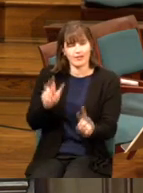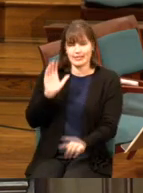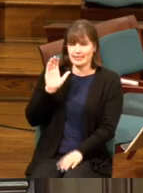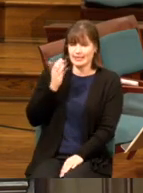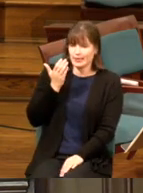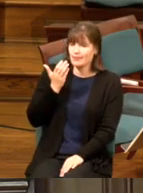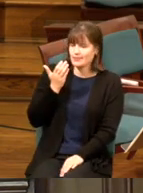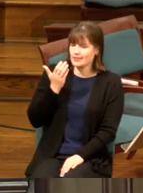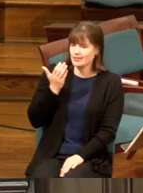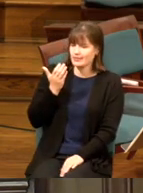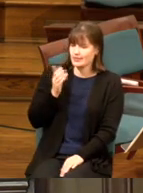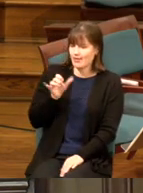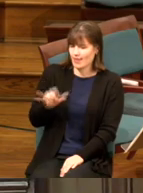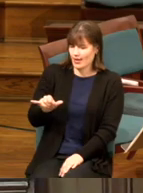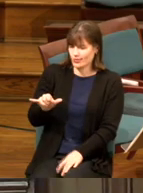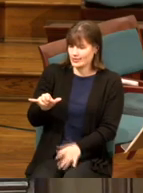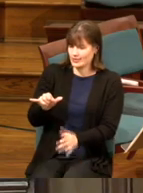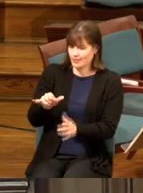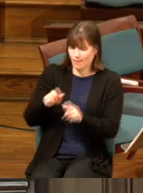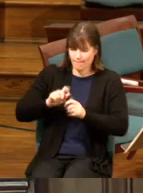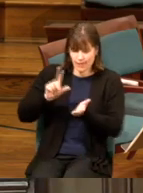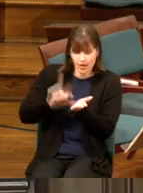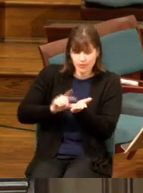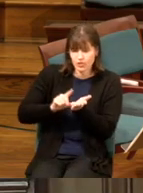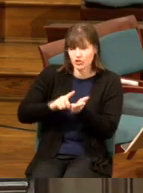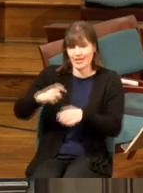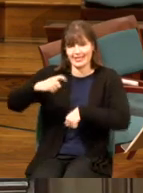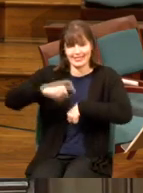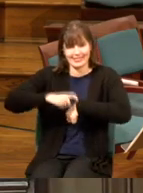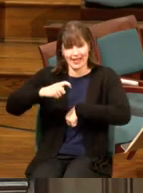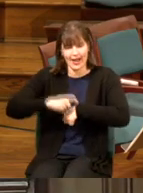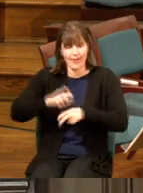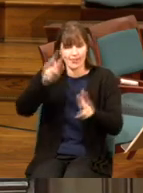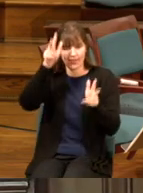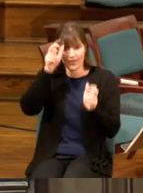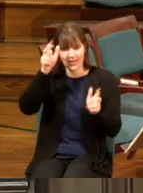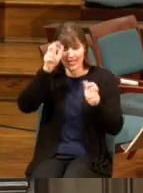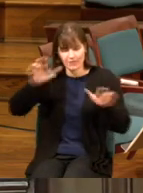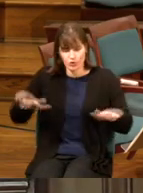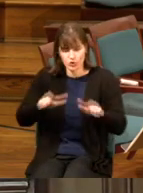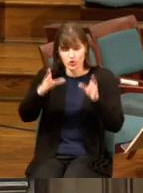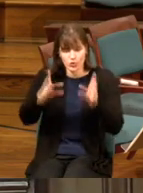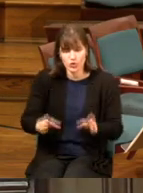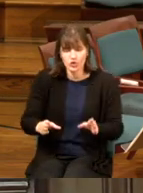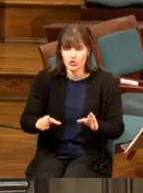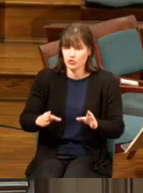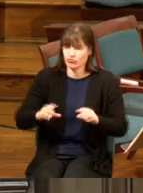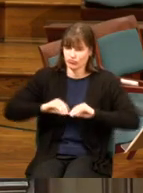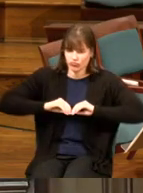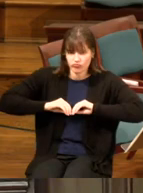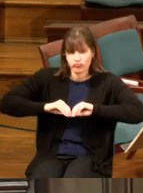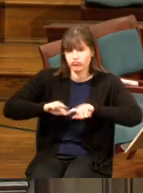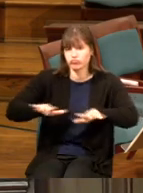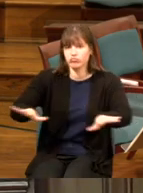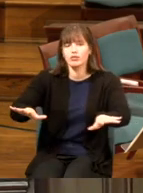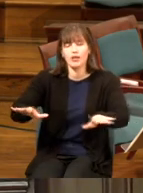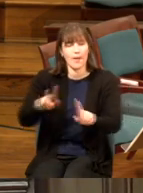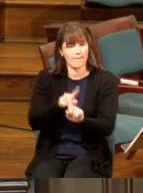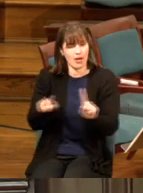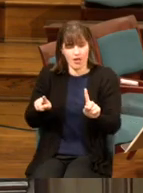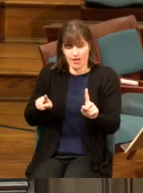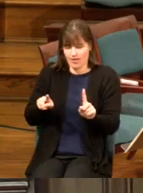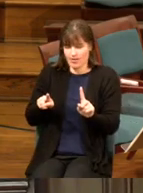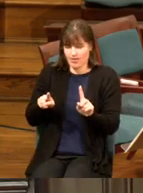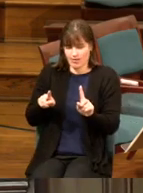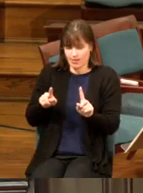when so-called evildoers seemed to flourish. Yet, in the midst of